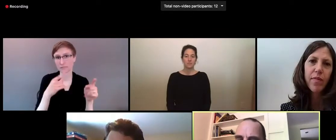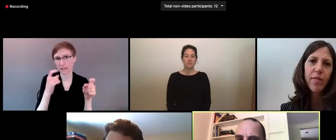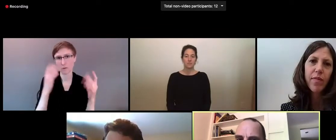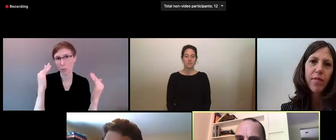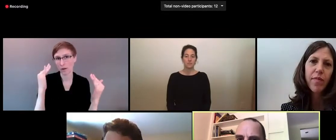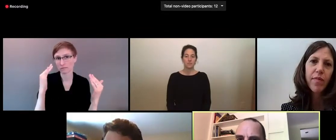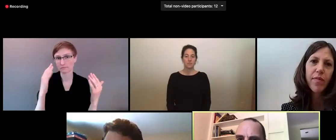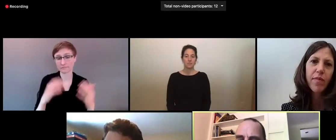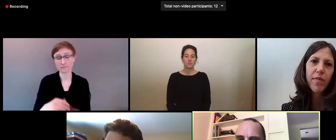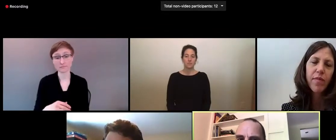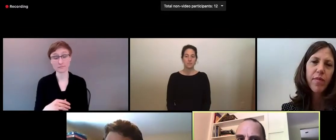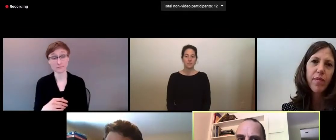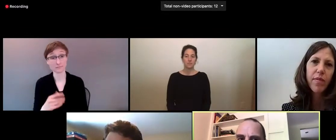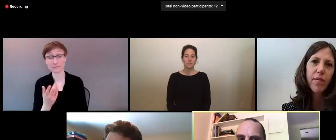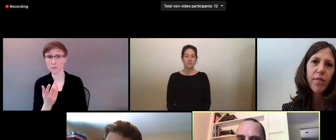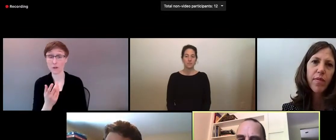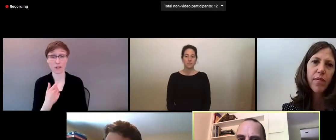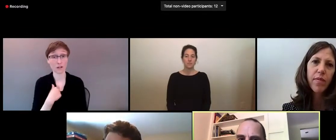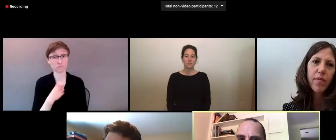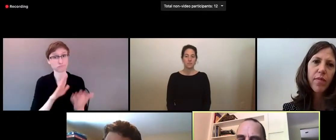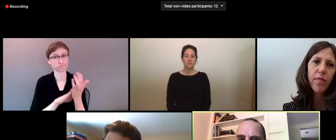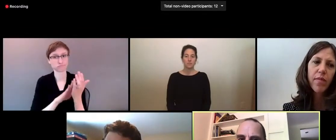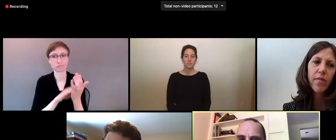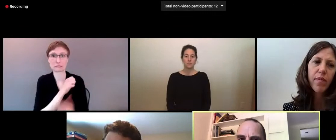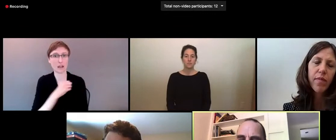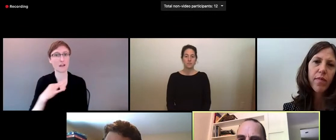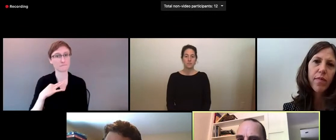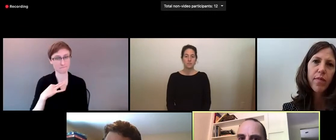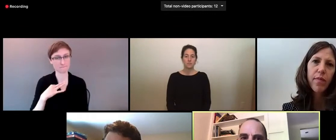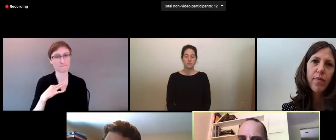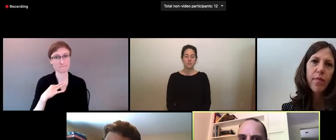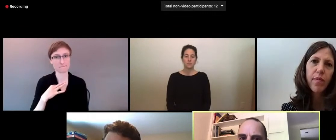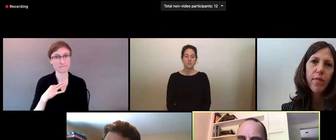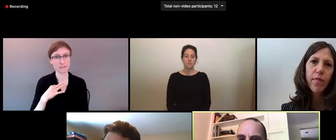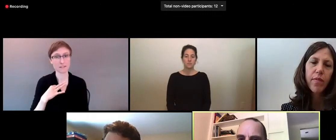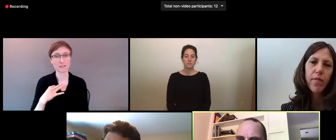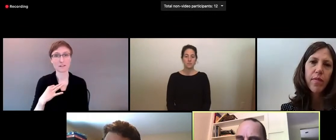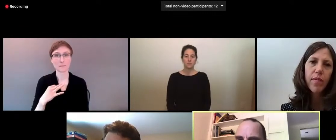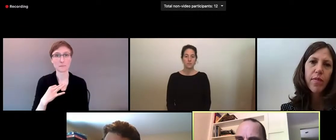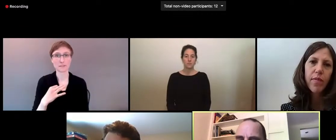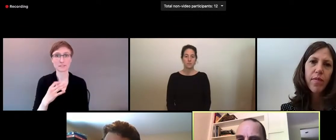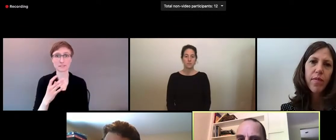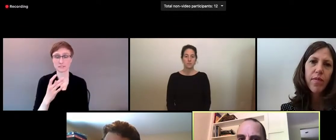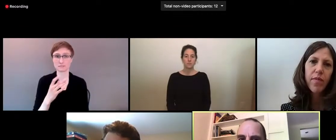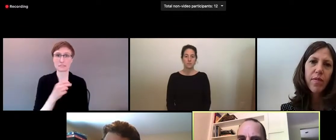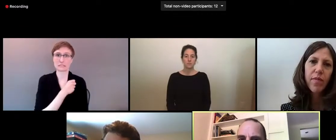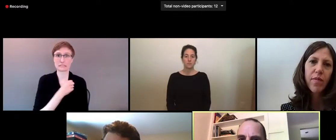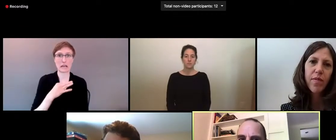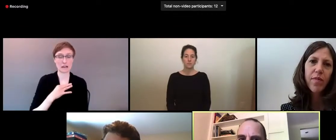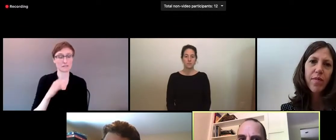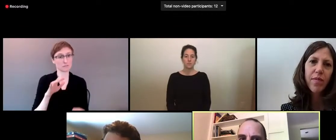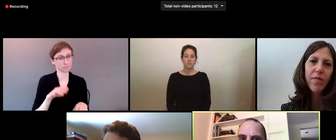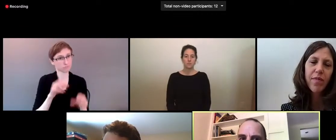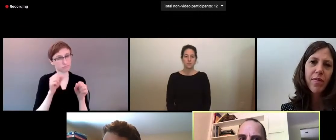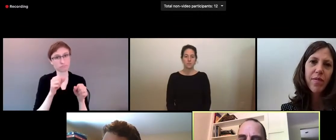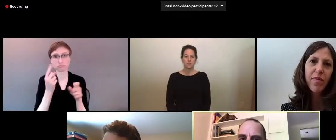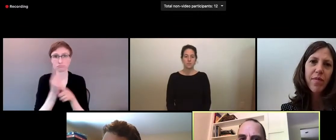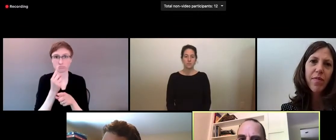the staff. In being able to follow what we all should be doing, you know, so wearing